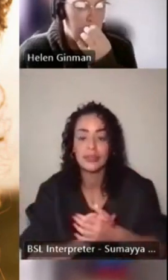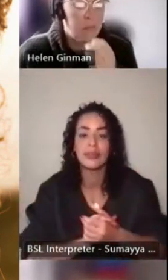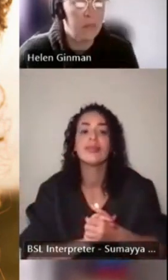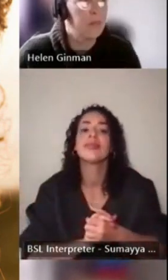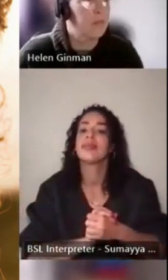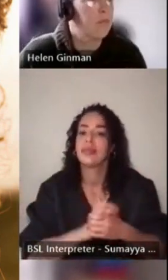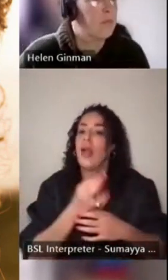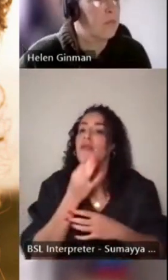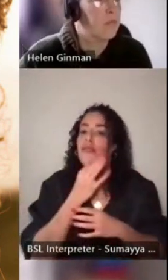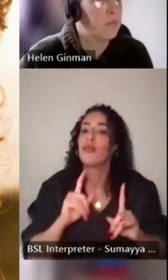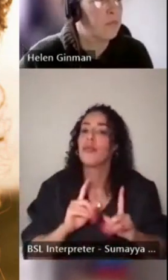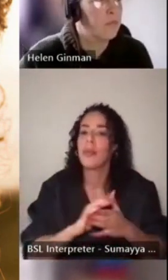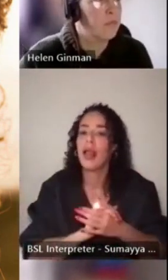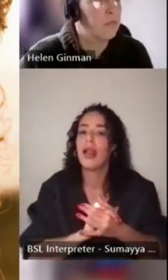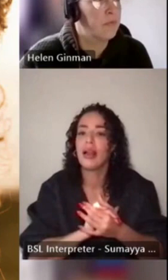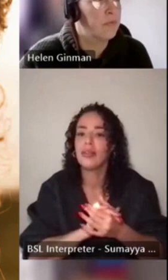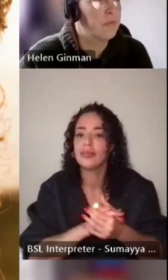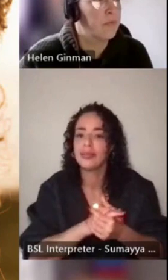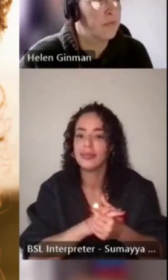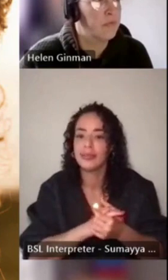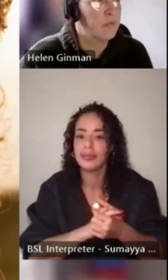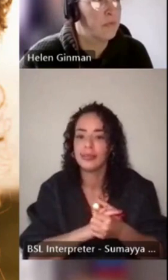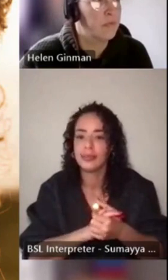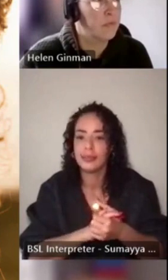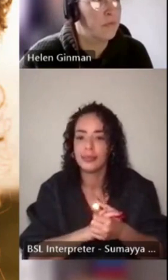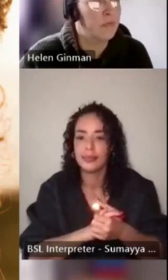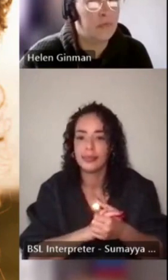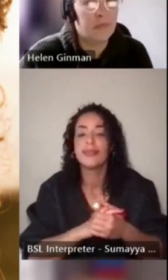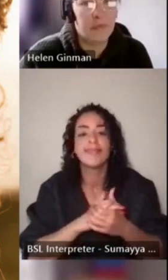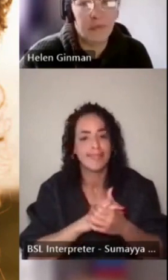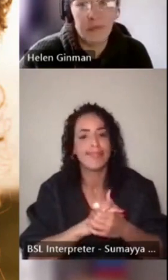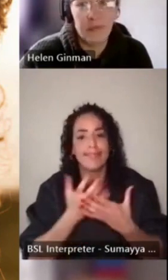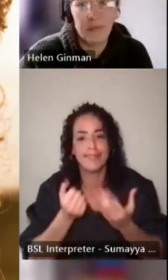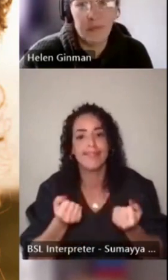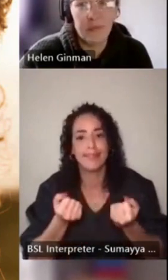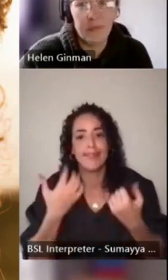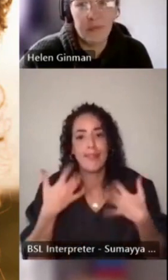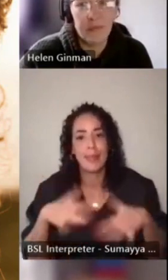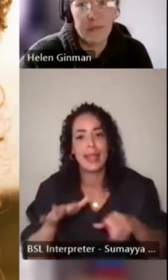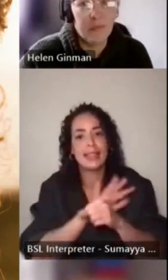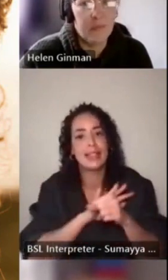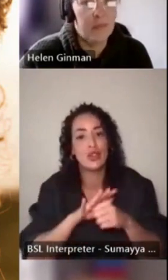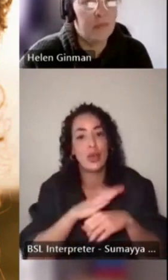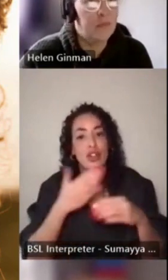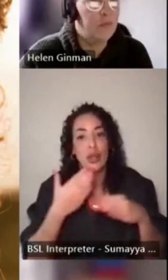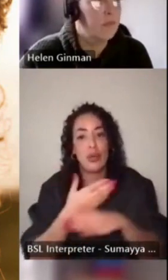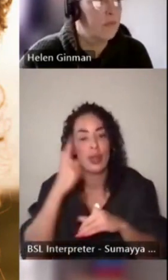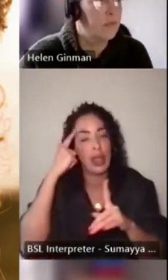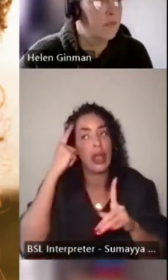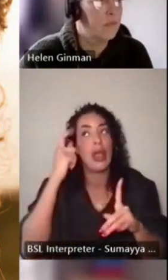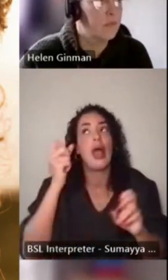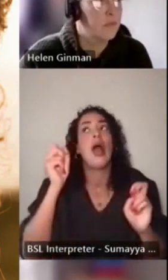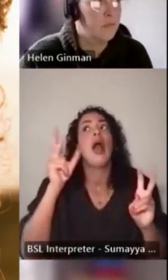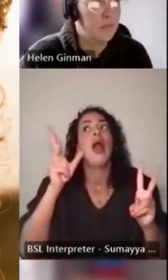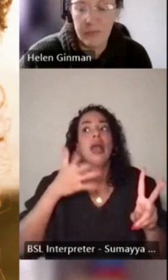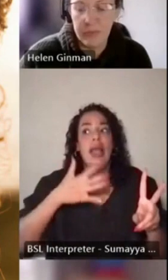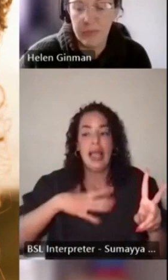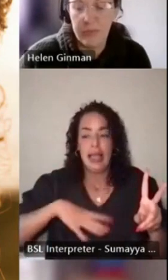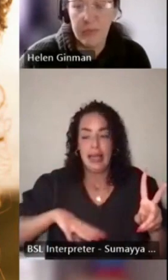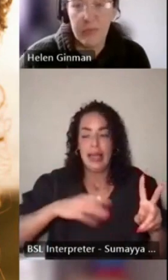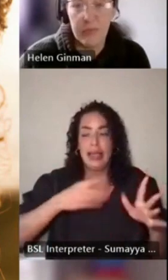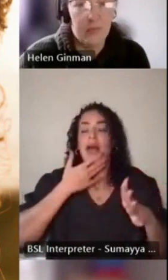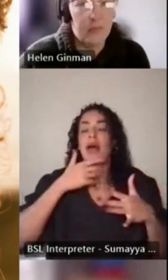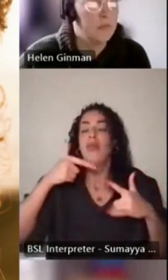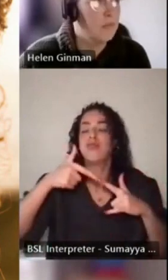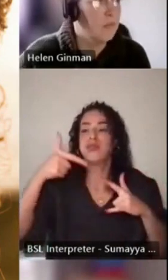a few people. I know I've certainly had a few situations at work when I've had to think, okay, I'm just going to take a few deep breaths here